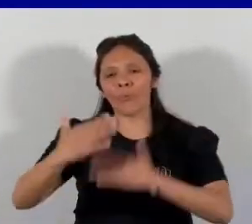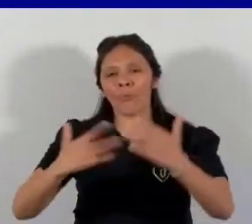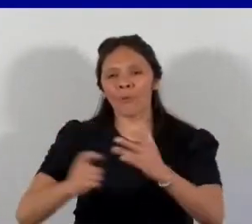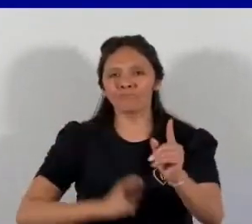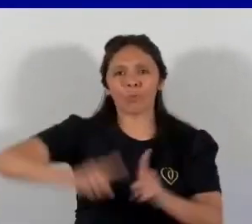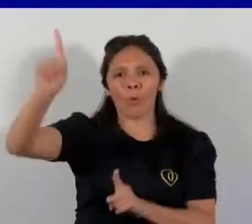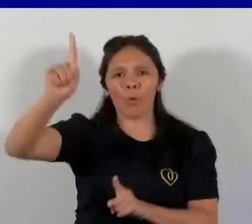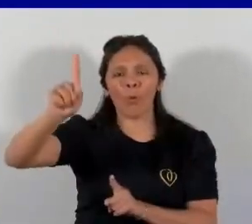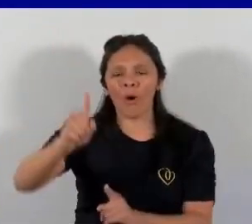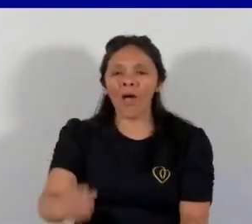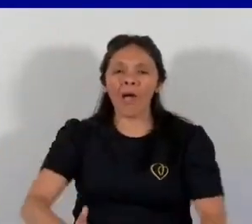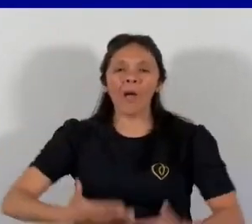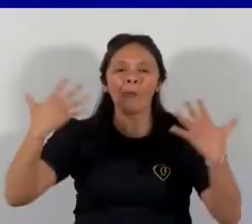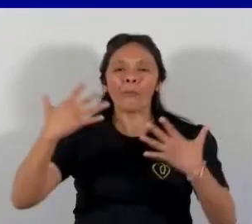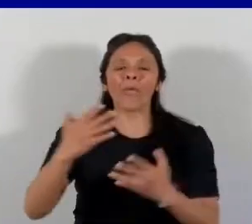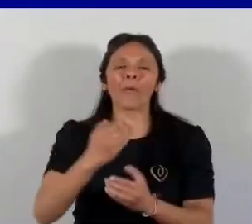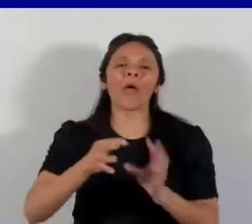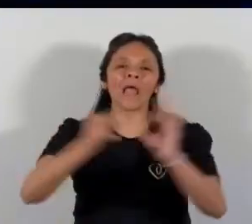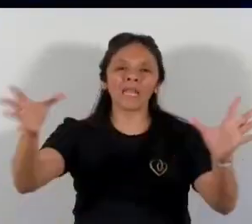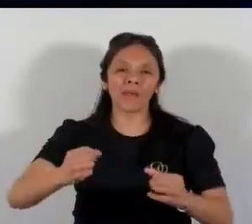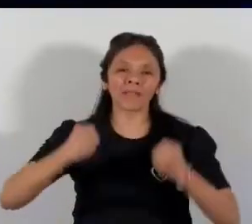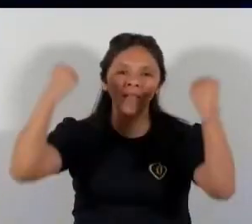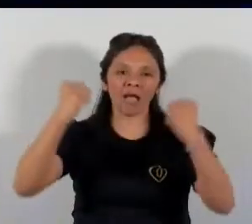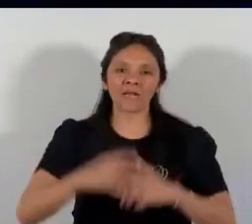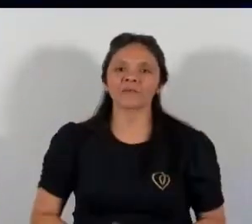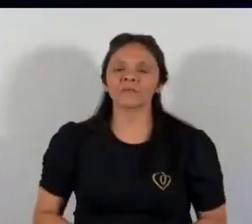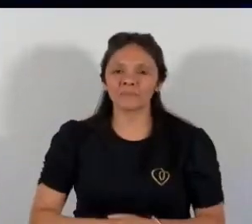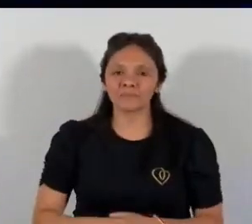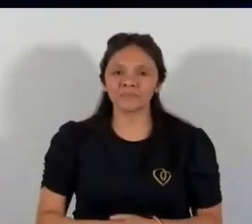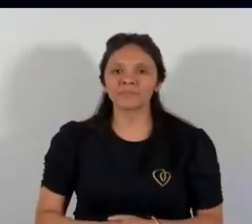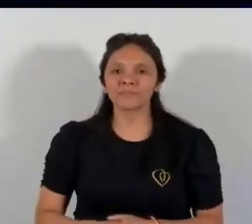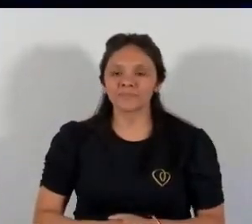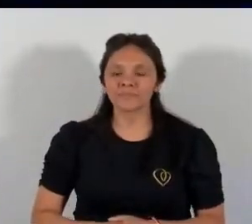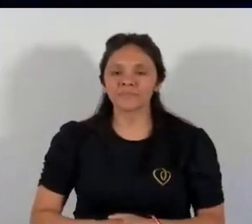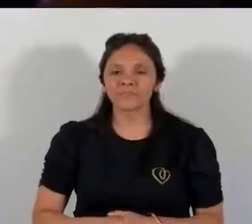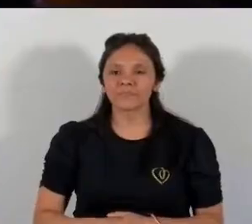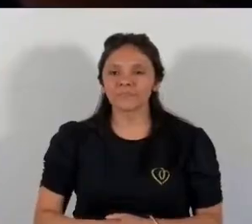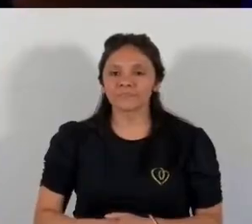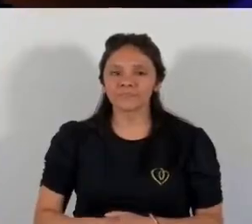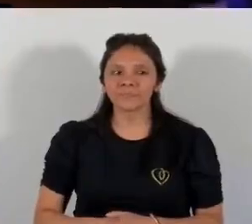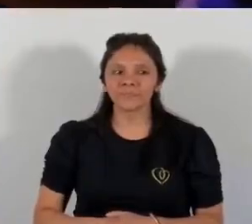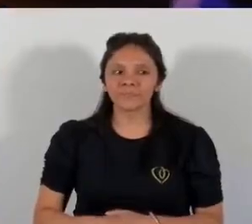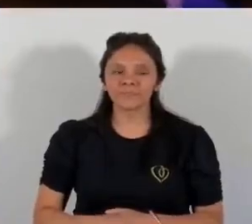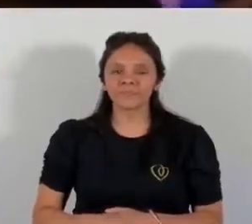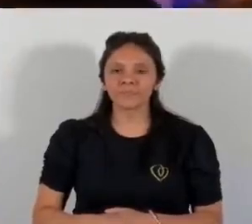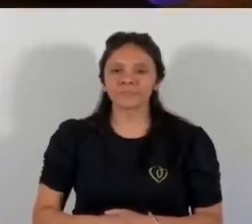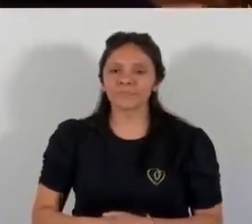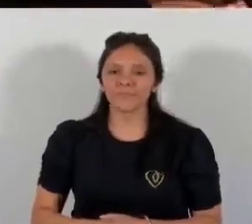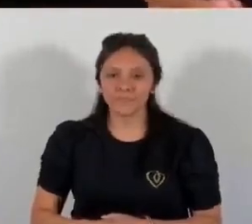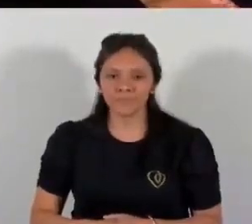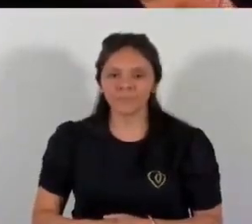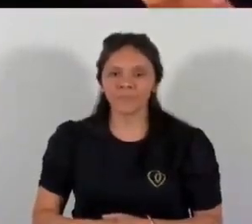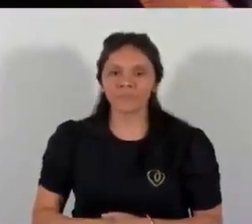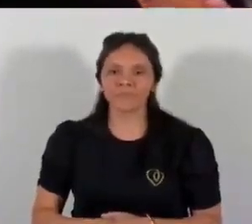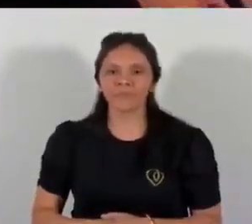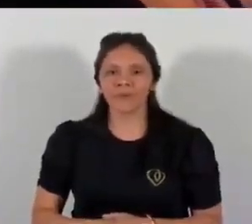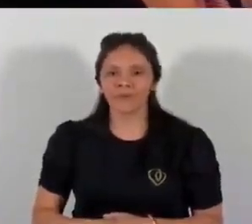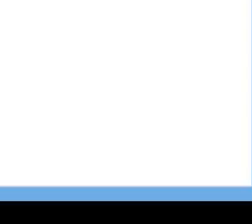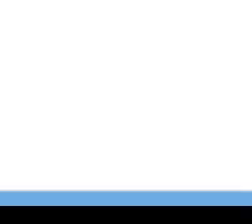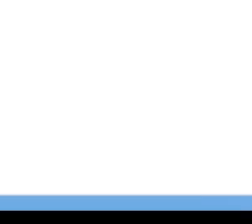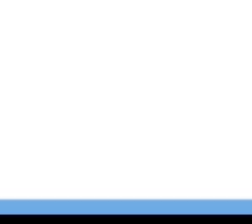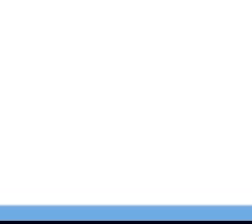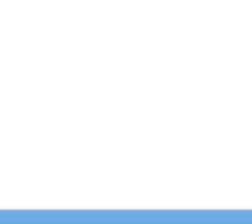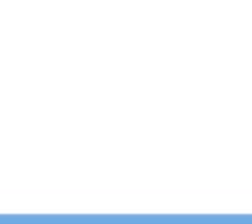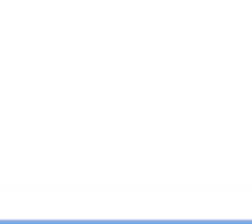buy Argentina, because this is very cheap, and Argentina is going to rise as a bus stop. Long live freedom, damn it.